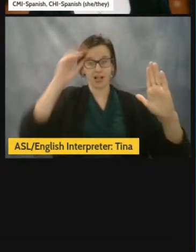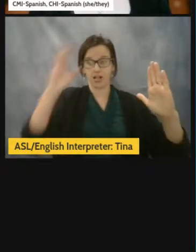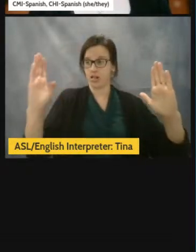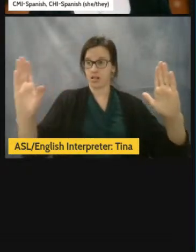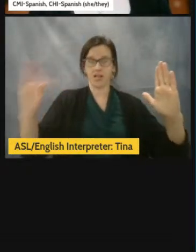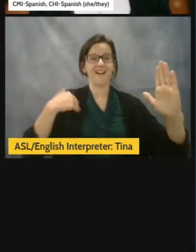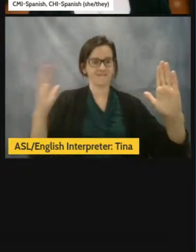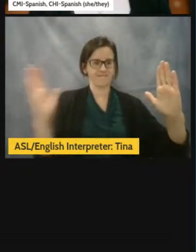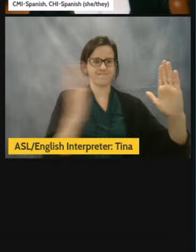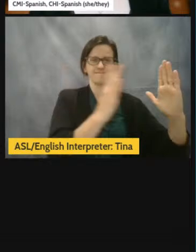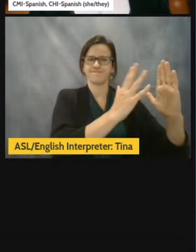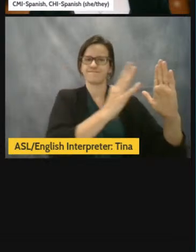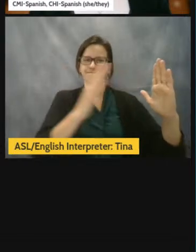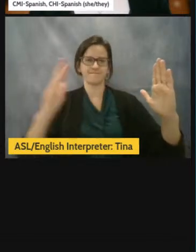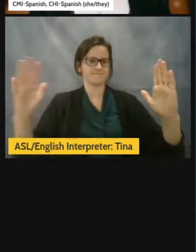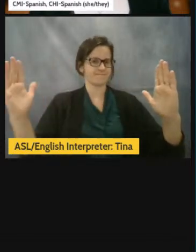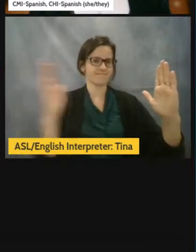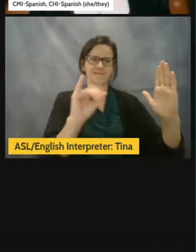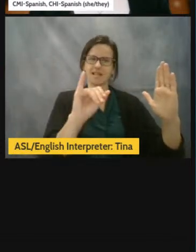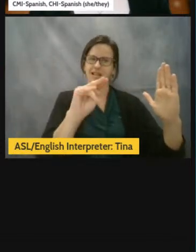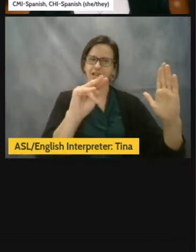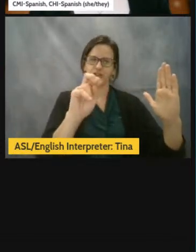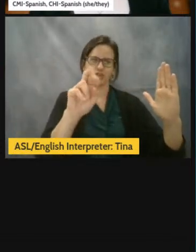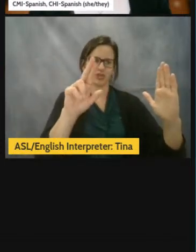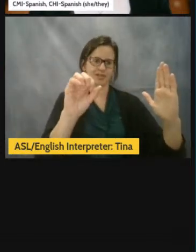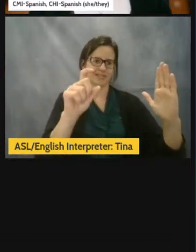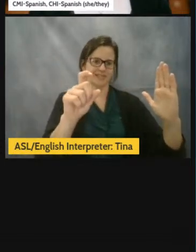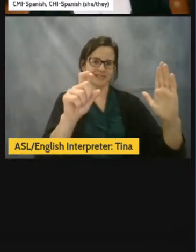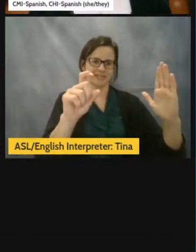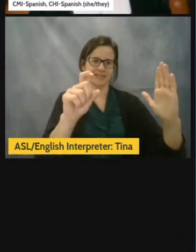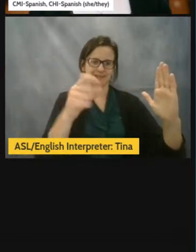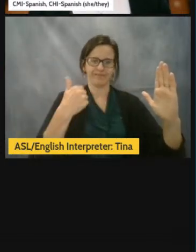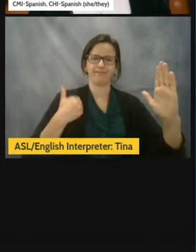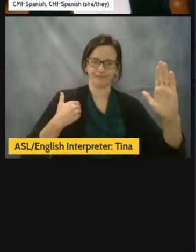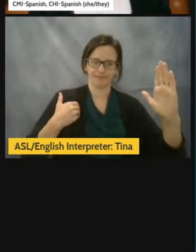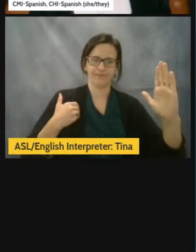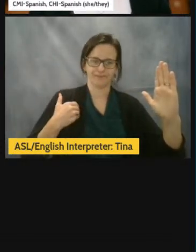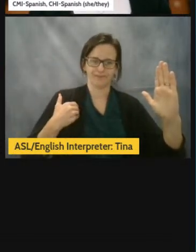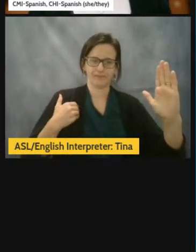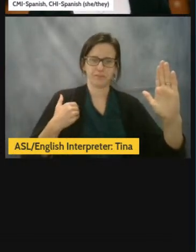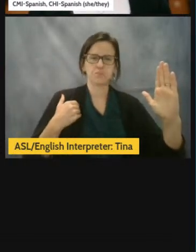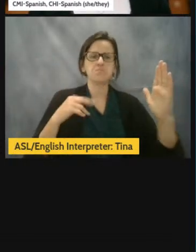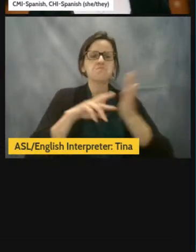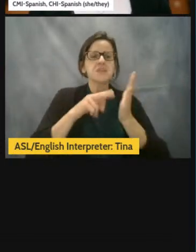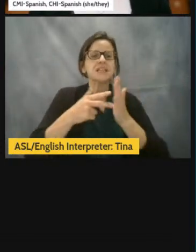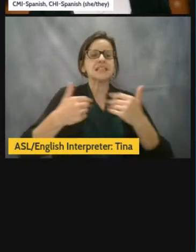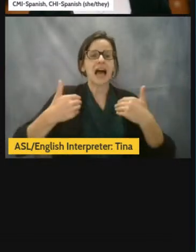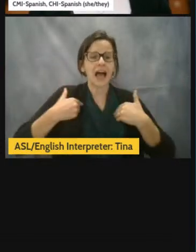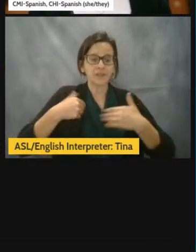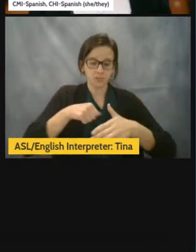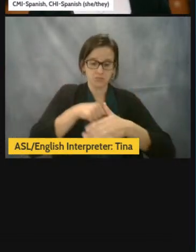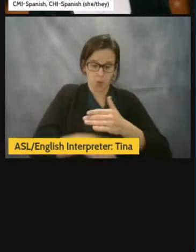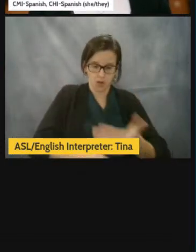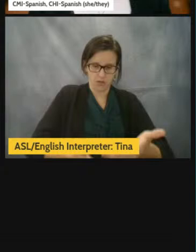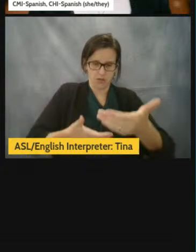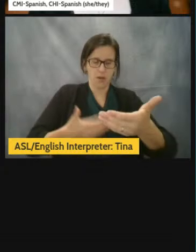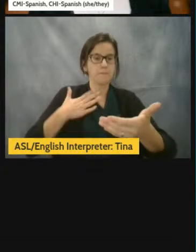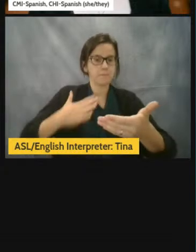Intersex people are born with sex characteristics. So these are genitals,